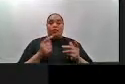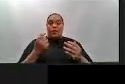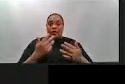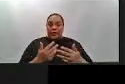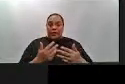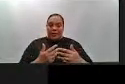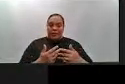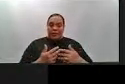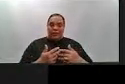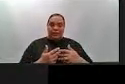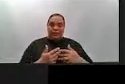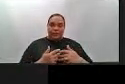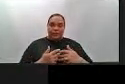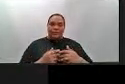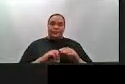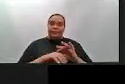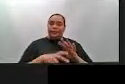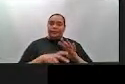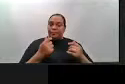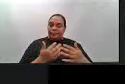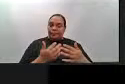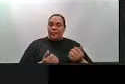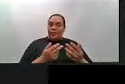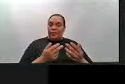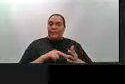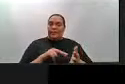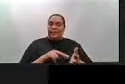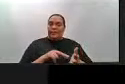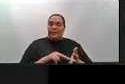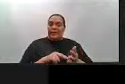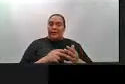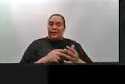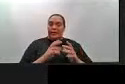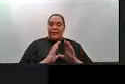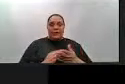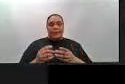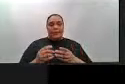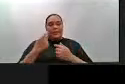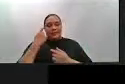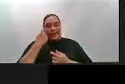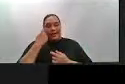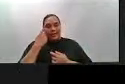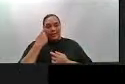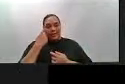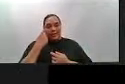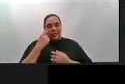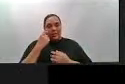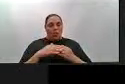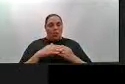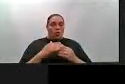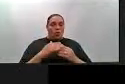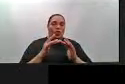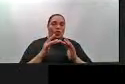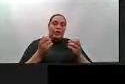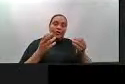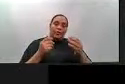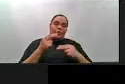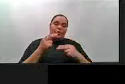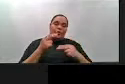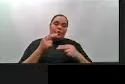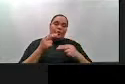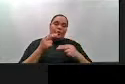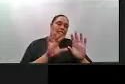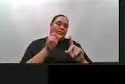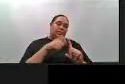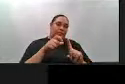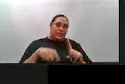Treasury to provide the Standing Committee Secretariat with contact details of shortlisted